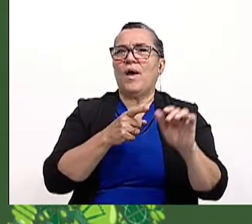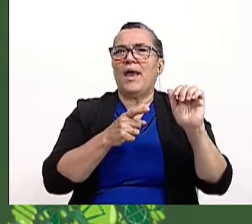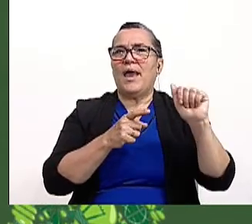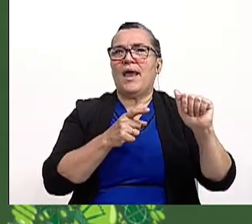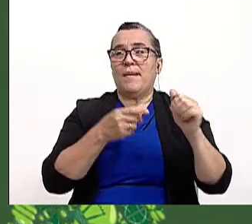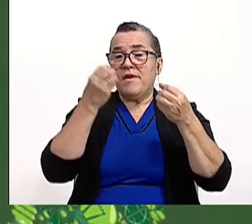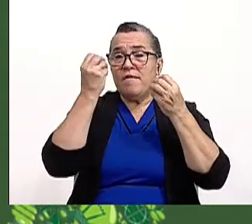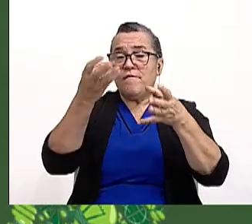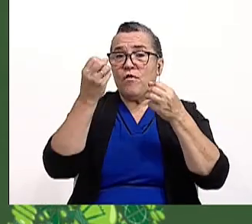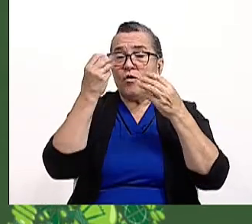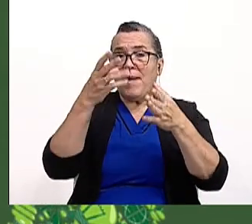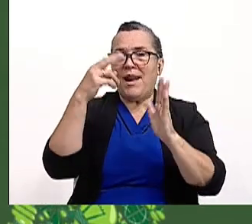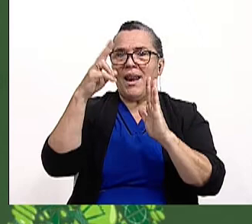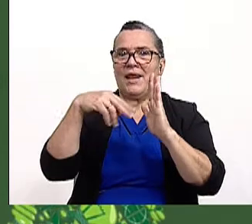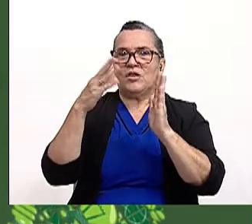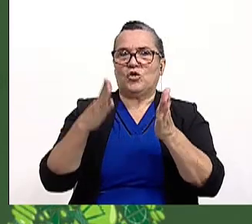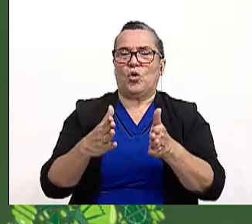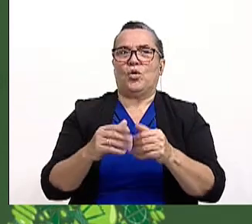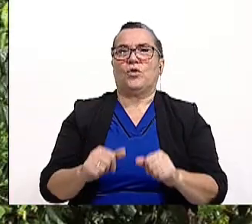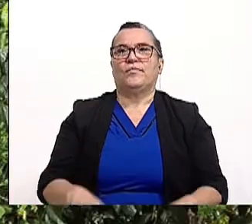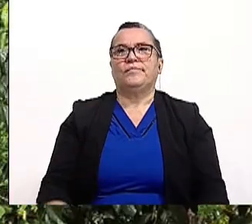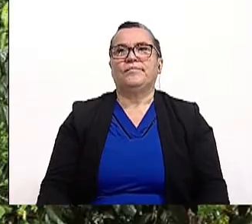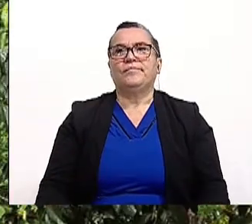to inform the reader.